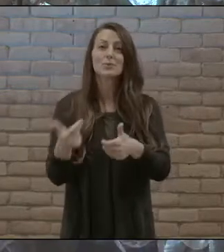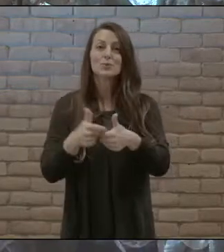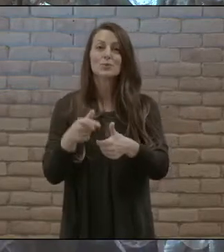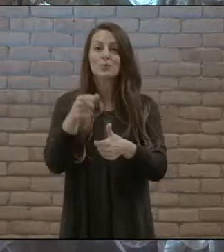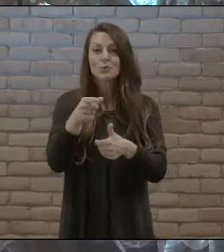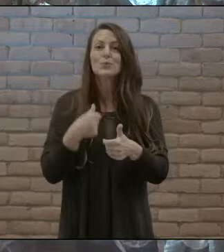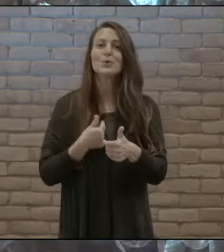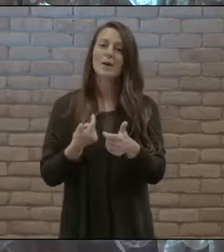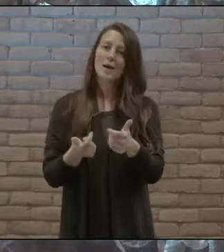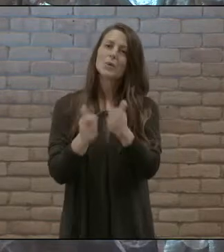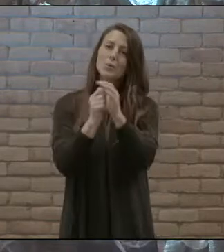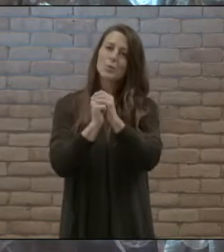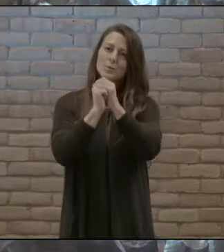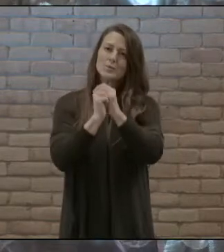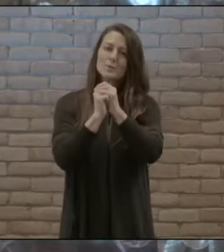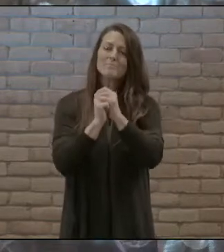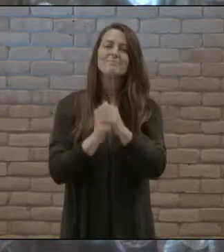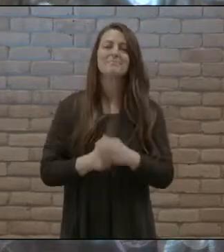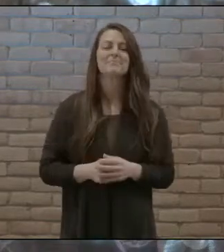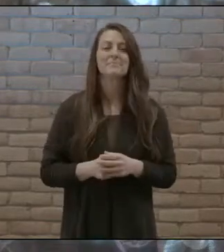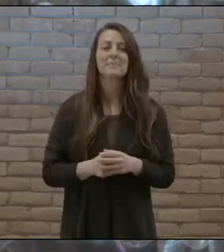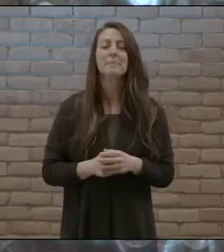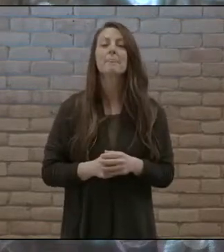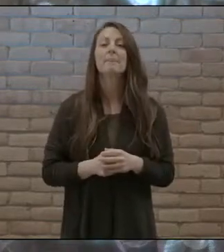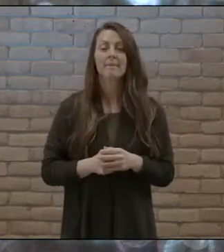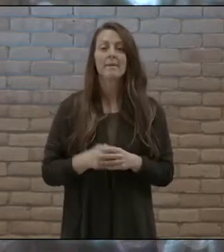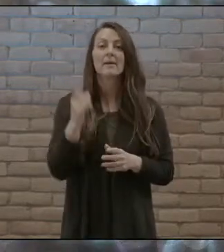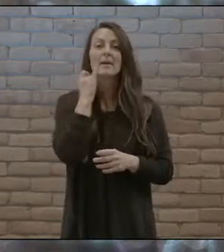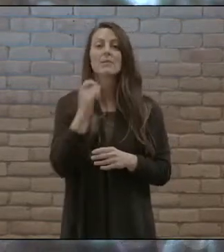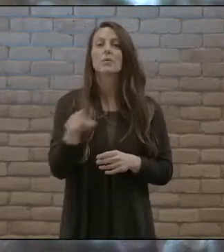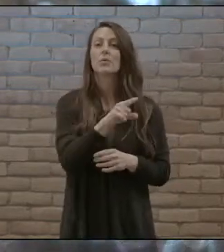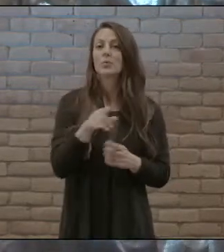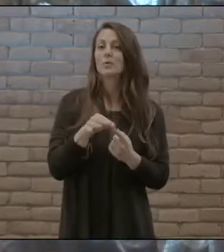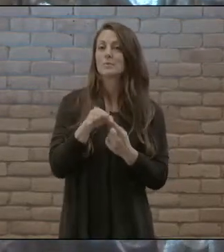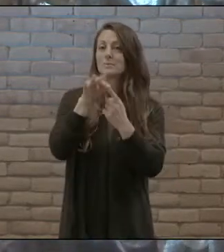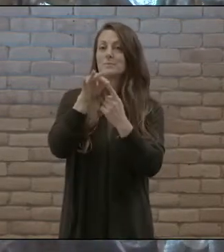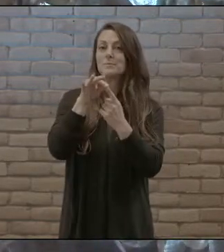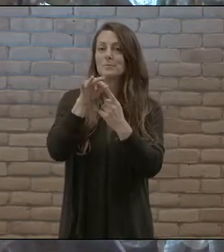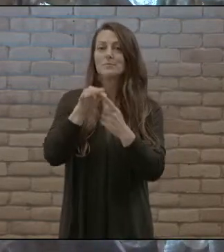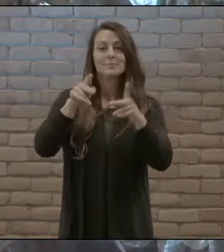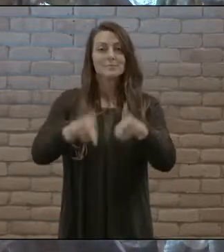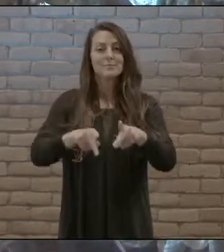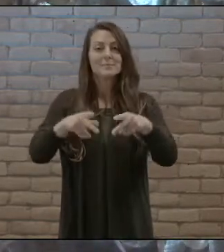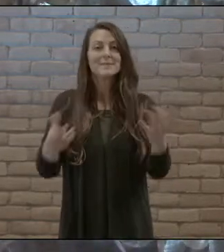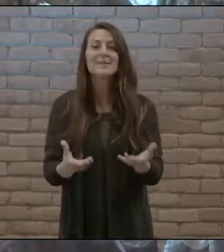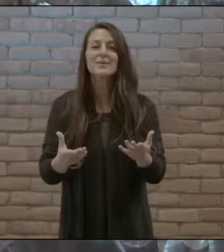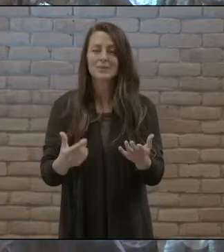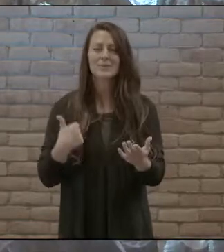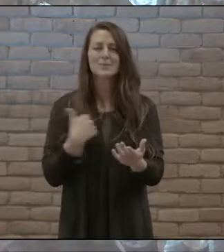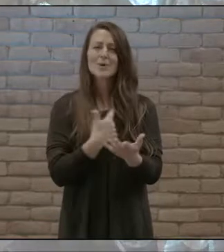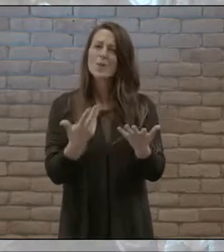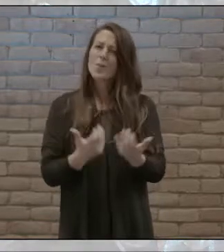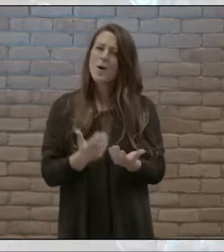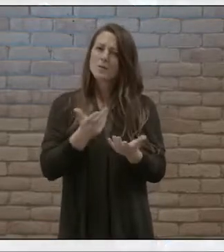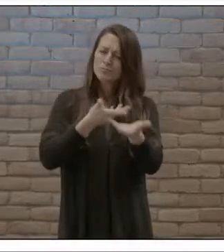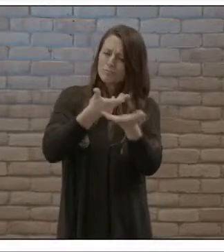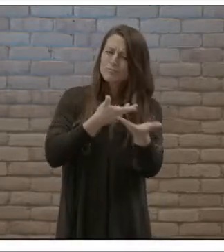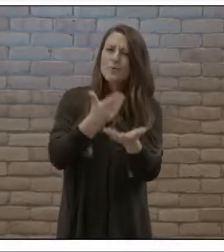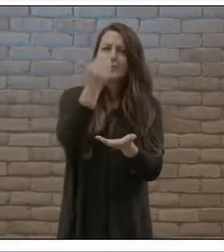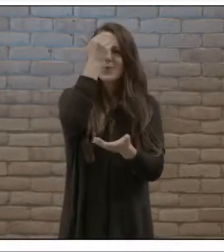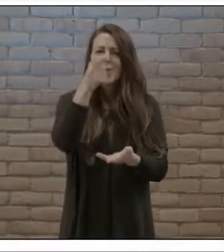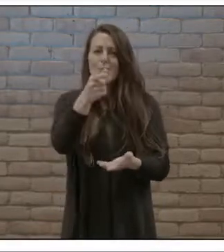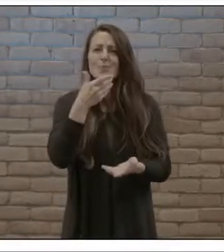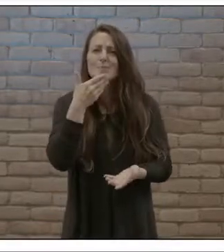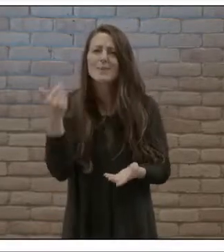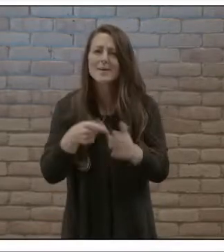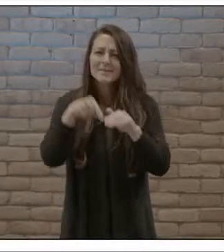together and worship as a congregation here today. Speaking of that, if you are a guest with us, we would love to get to know you a little bit better. There's a button at the